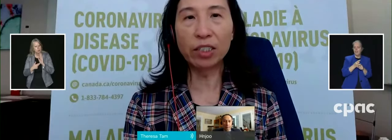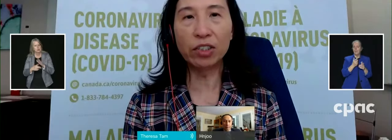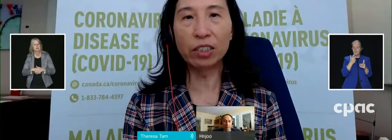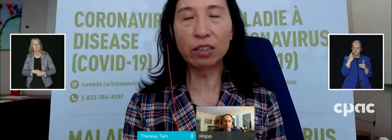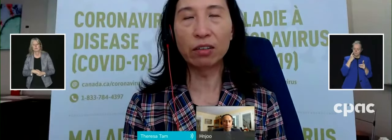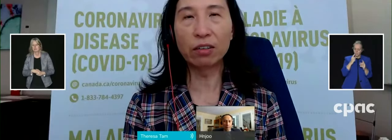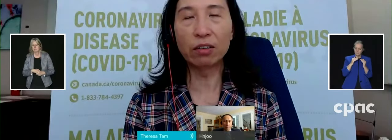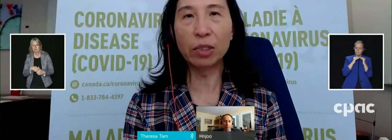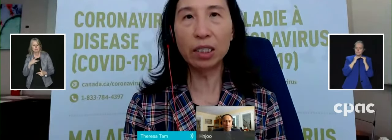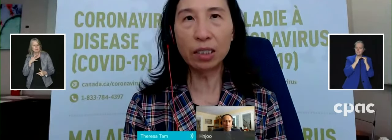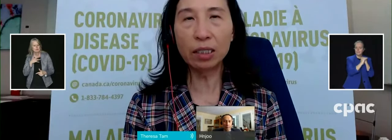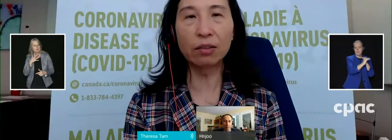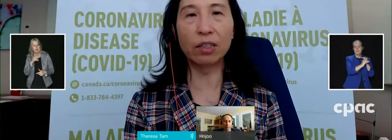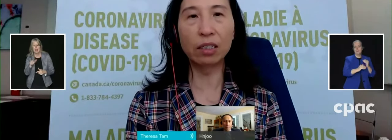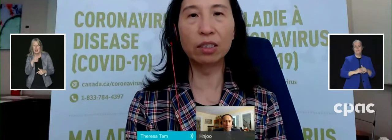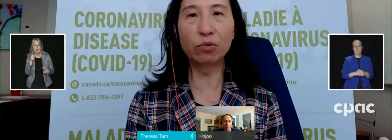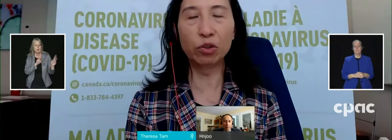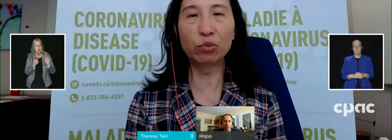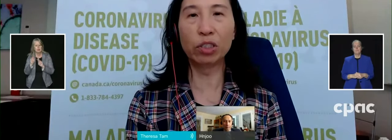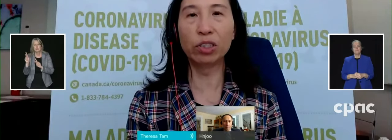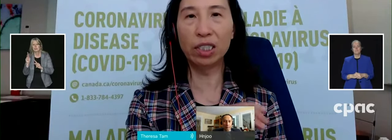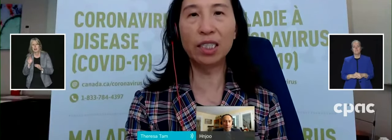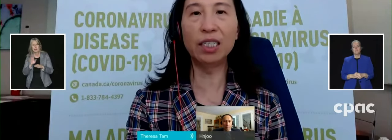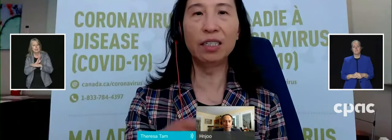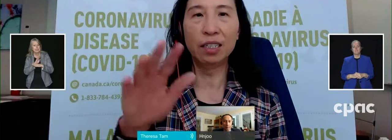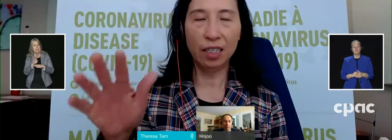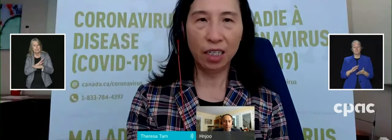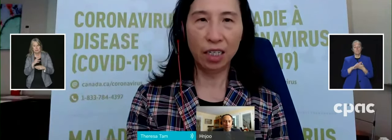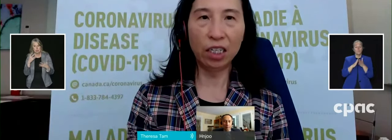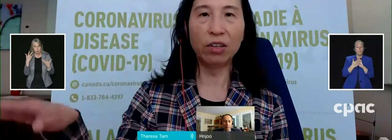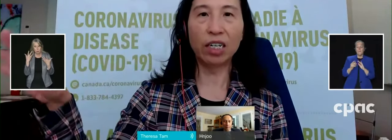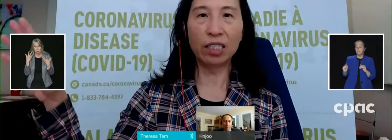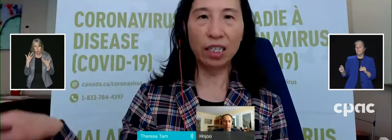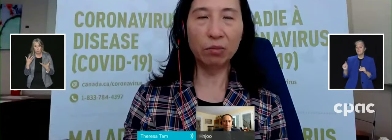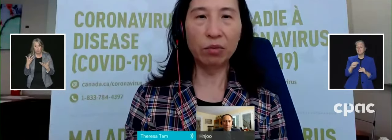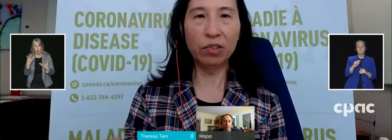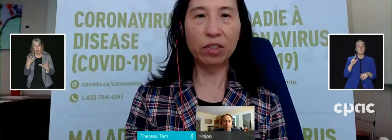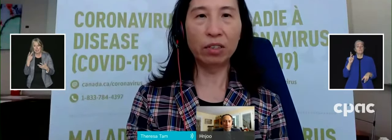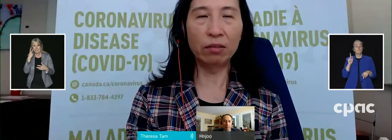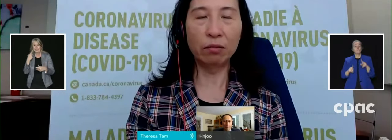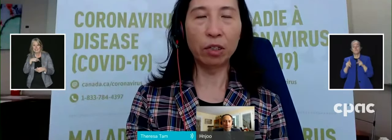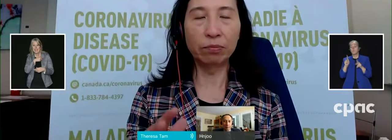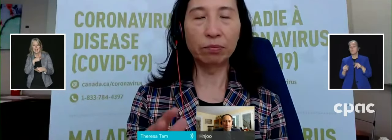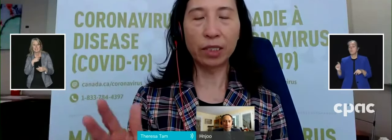the population or businesses or others just want to see, us keep,